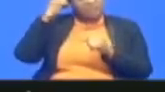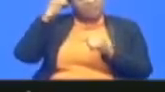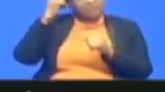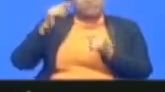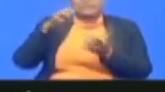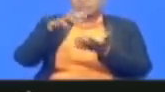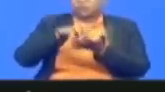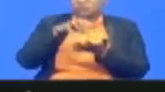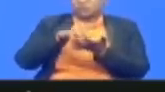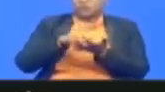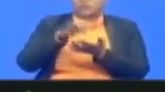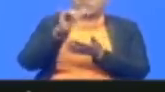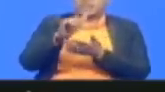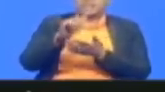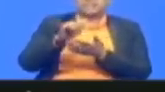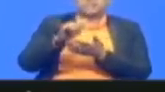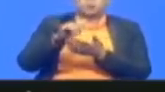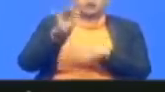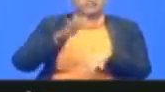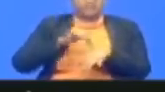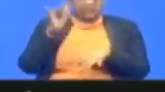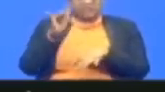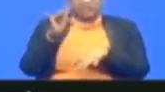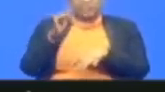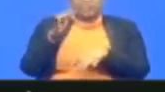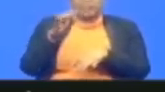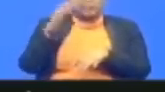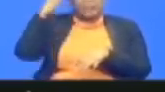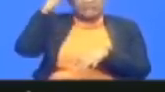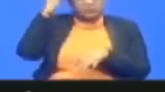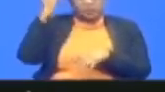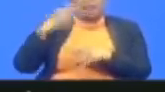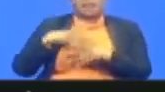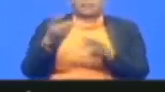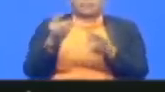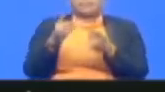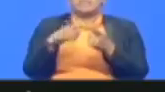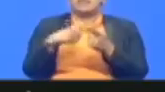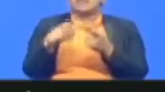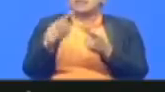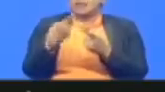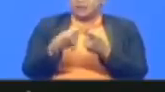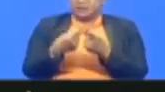of that rape will affect the mental health, then